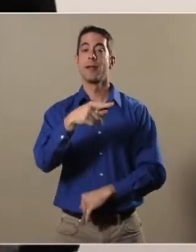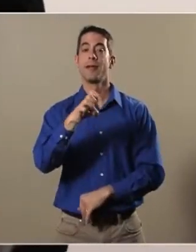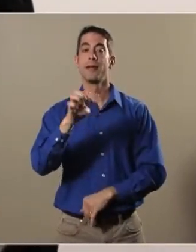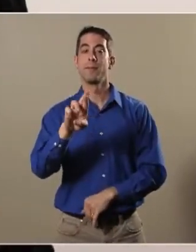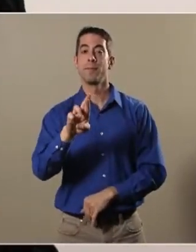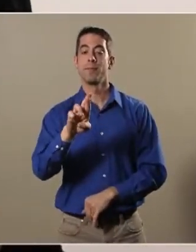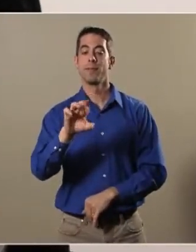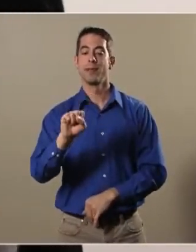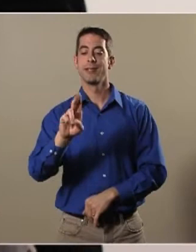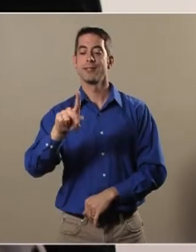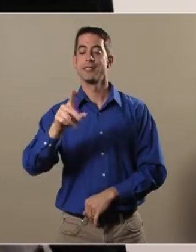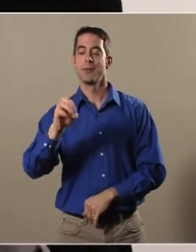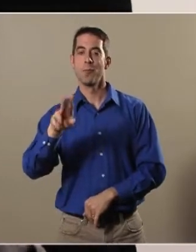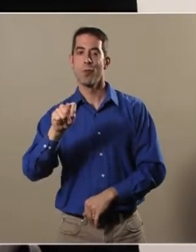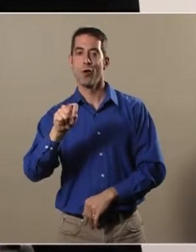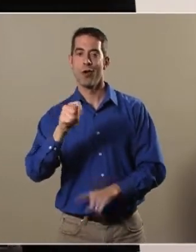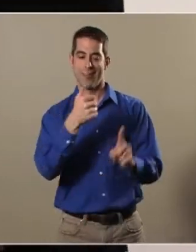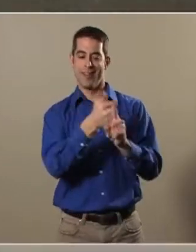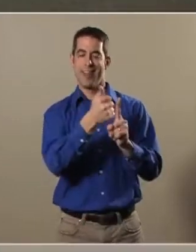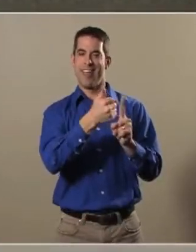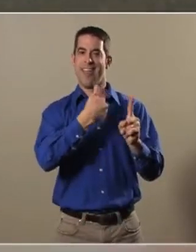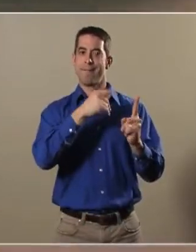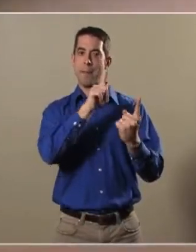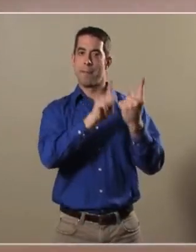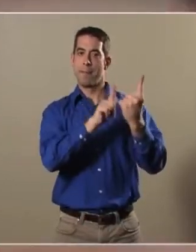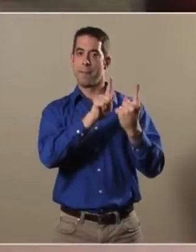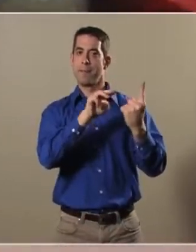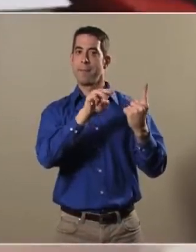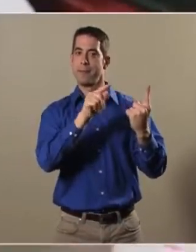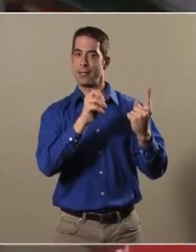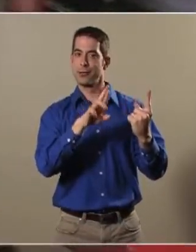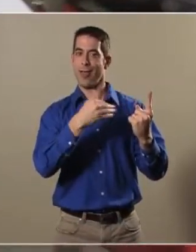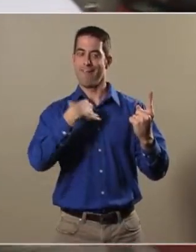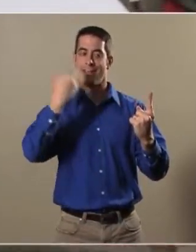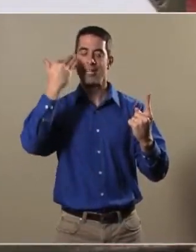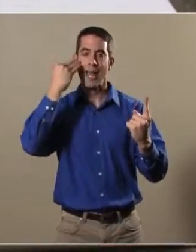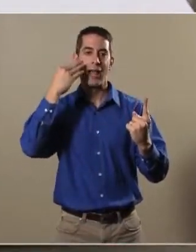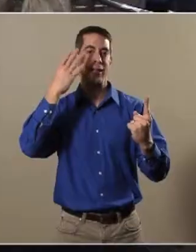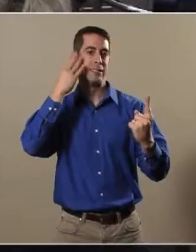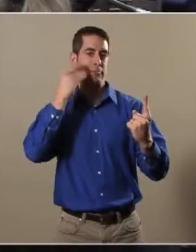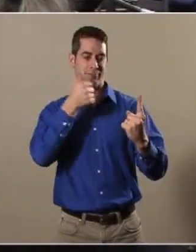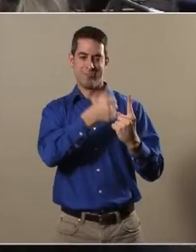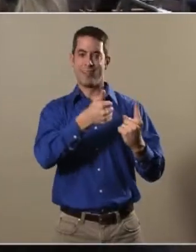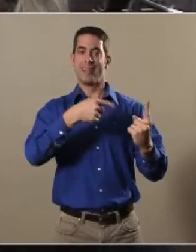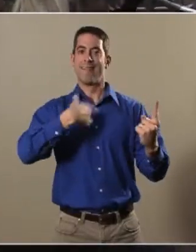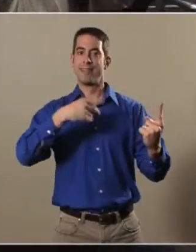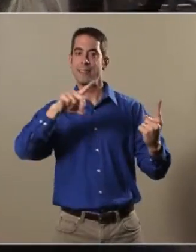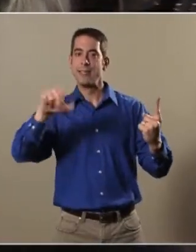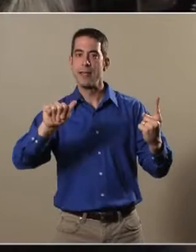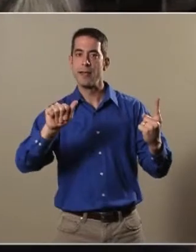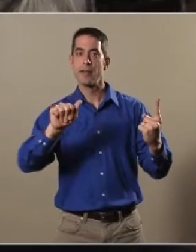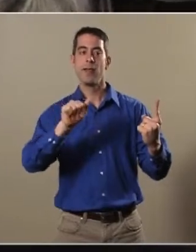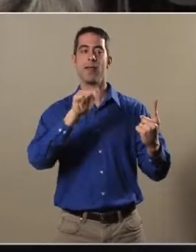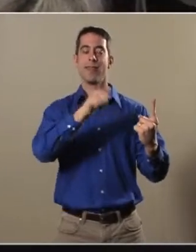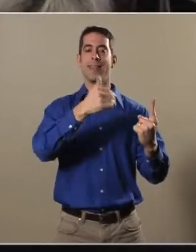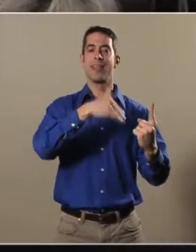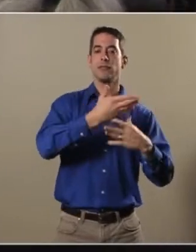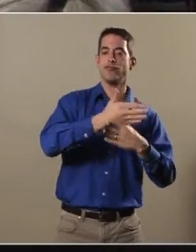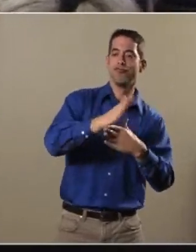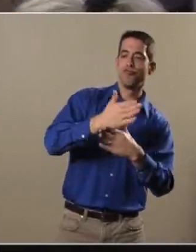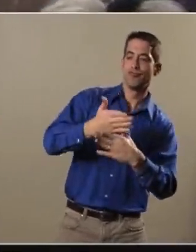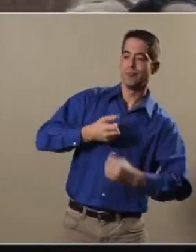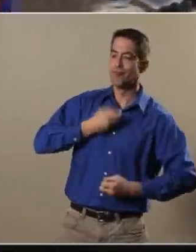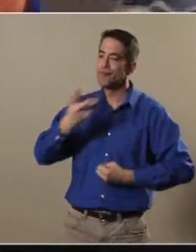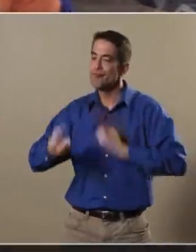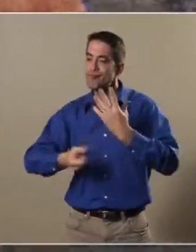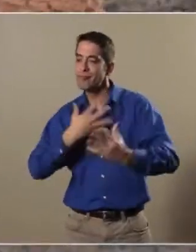with similar disabilities. This mentor can share his or her own knowledge and experiences to provide practical, real-life solutions